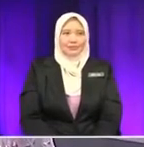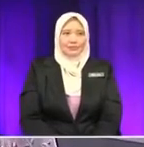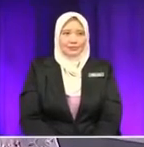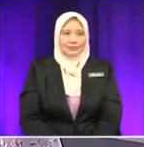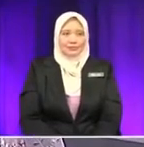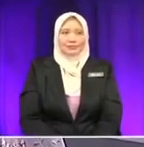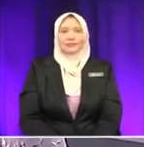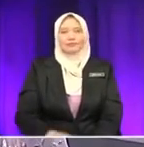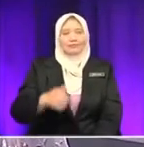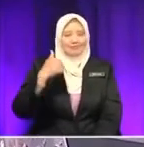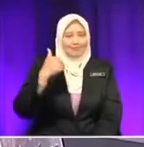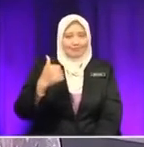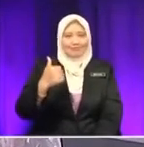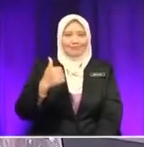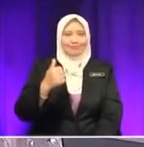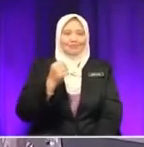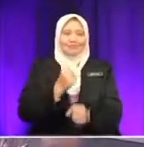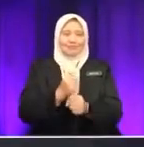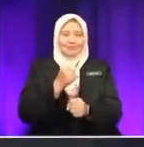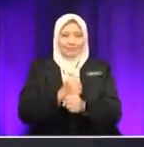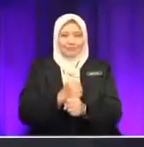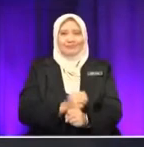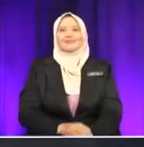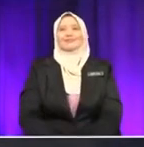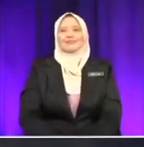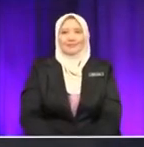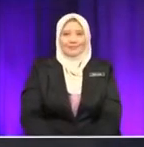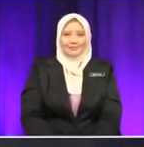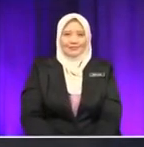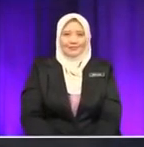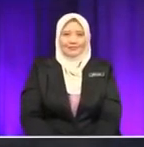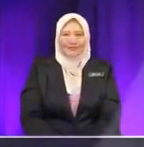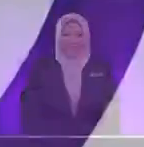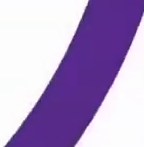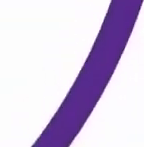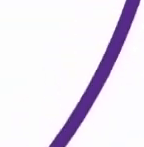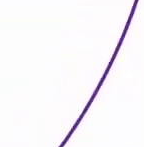Good job, good job. All right, we'll be back. Okay.